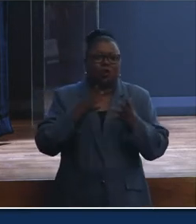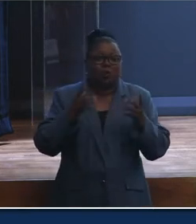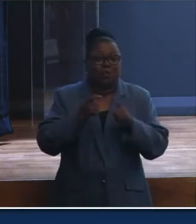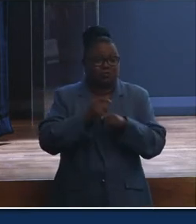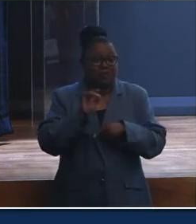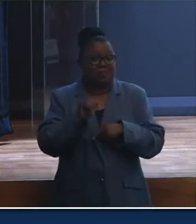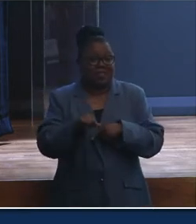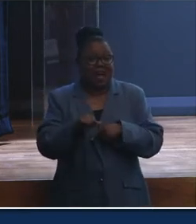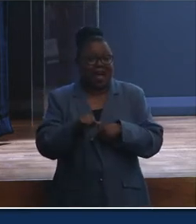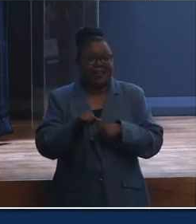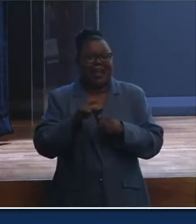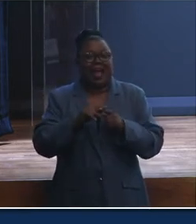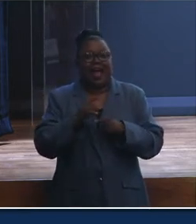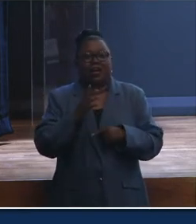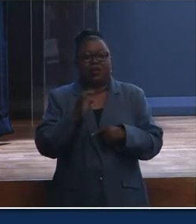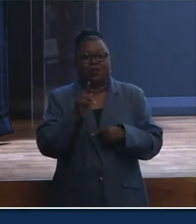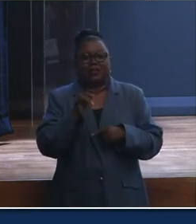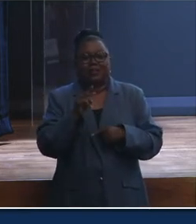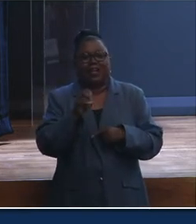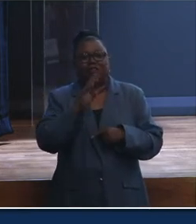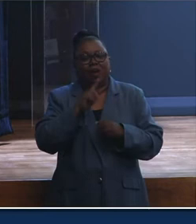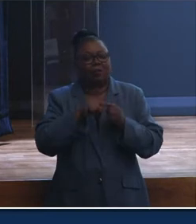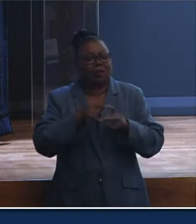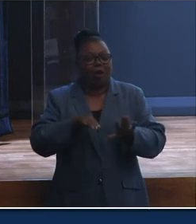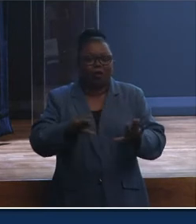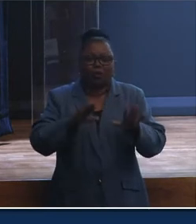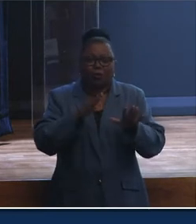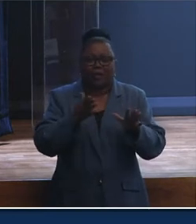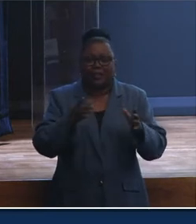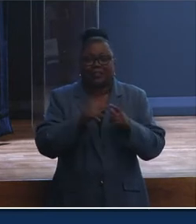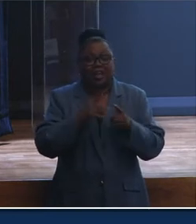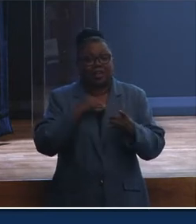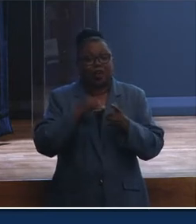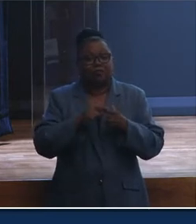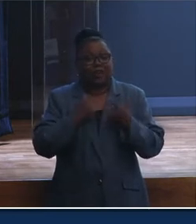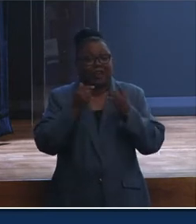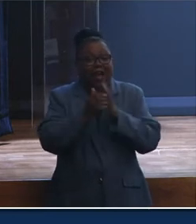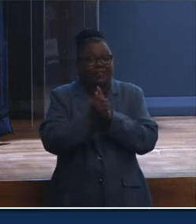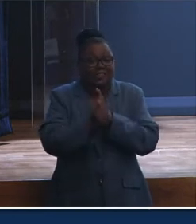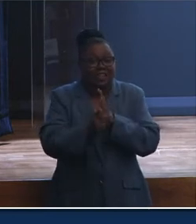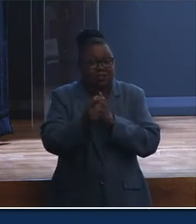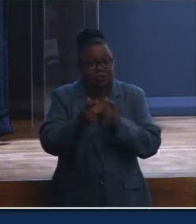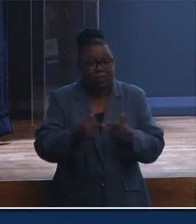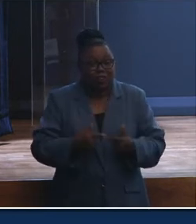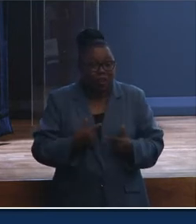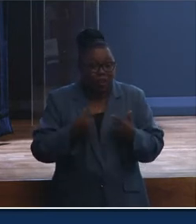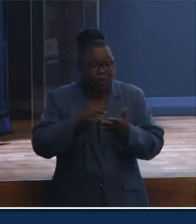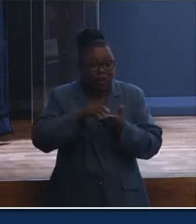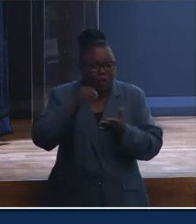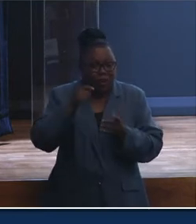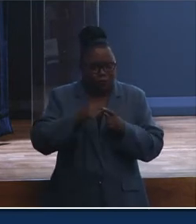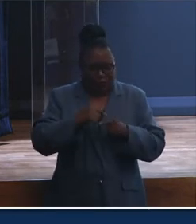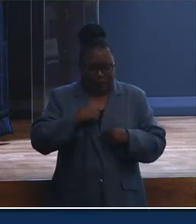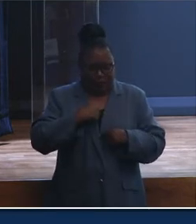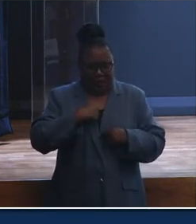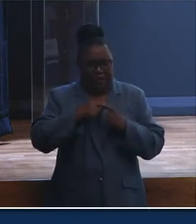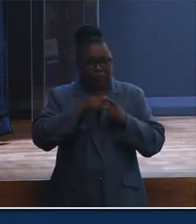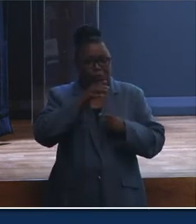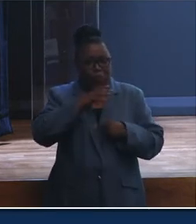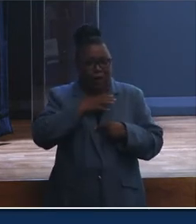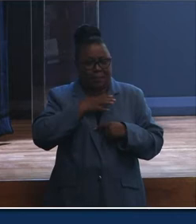from that, and Christine talked about all of the great things you learn, the life skills that you learn. But for me, for